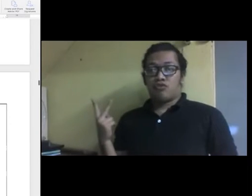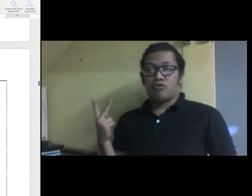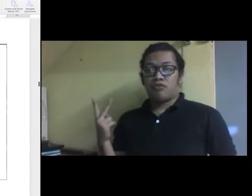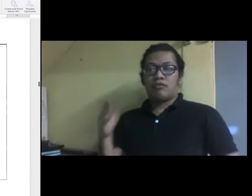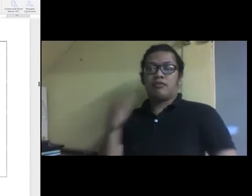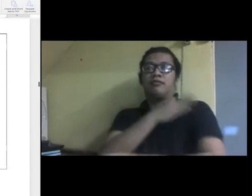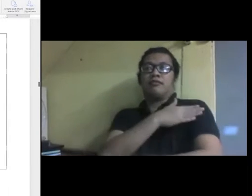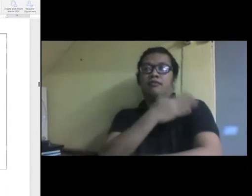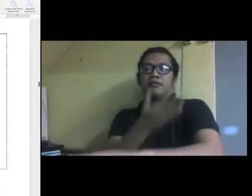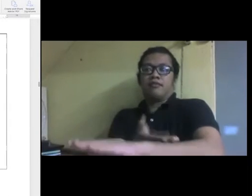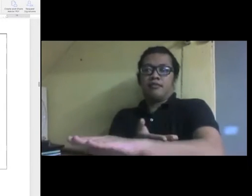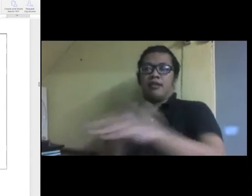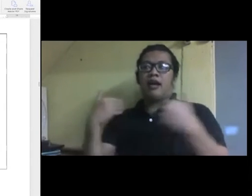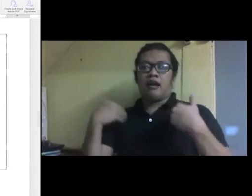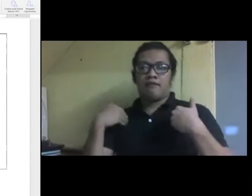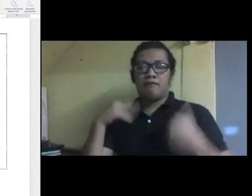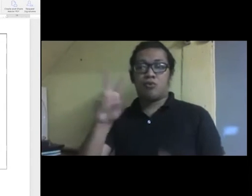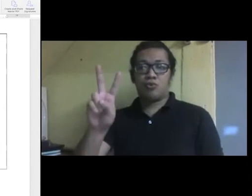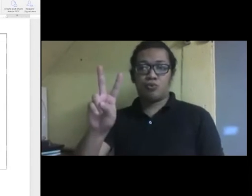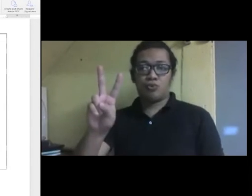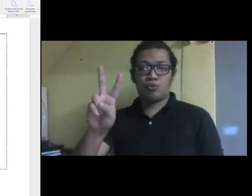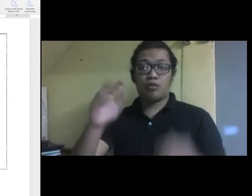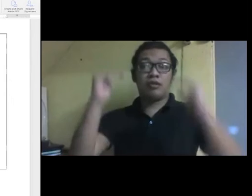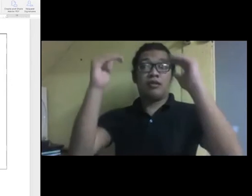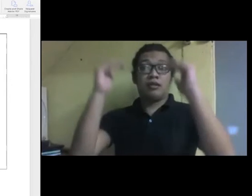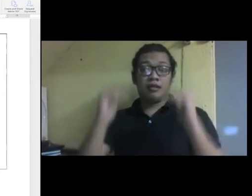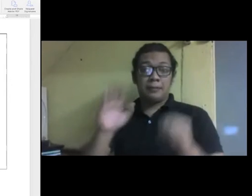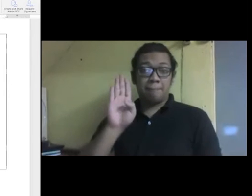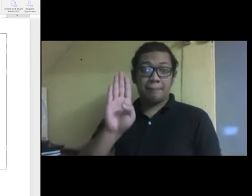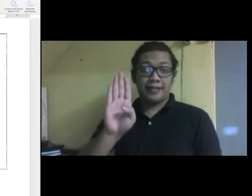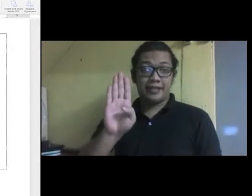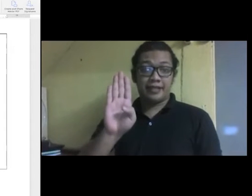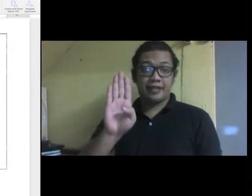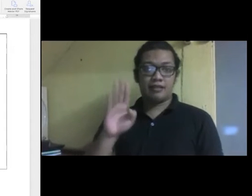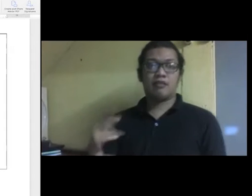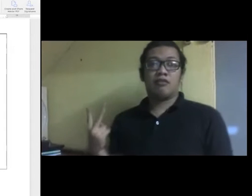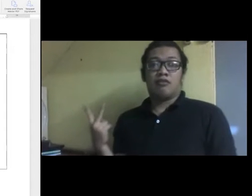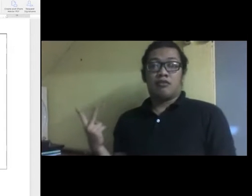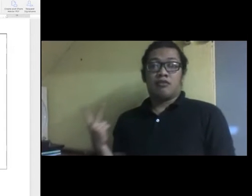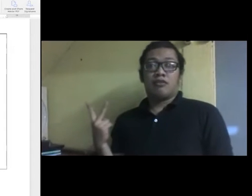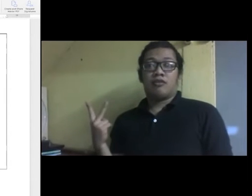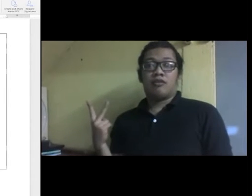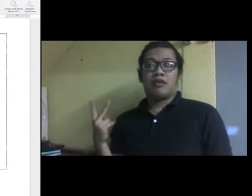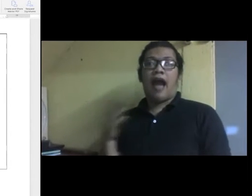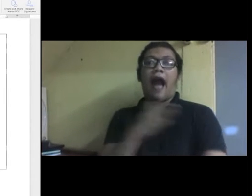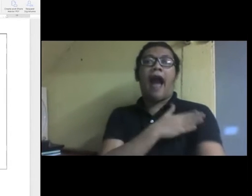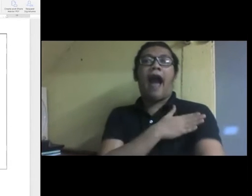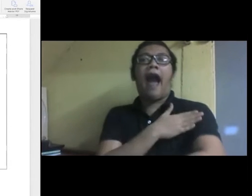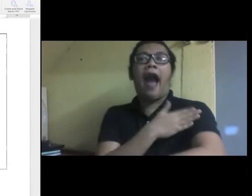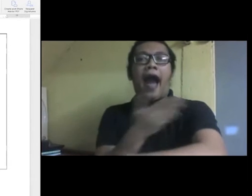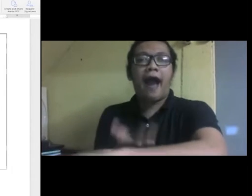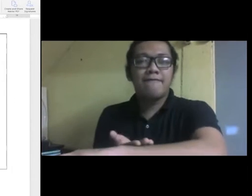The two of us, son or children